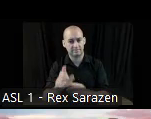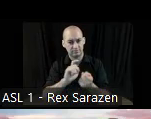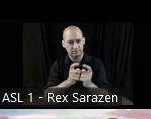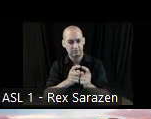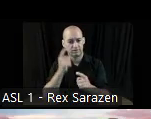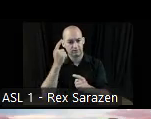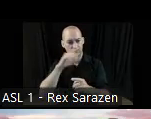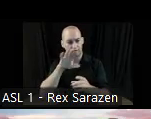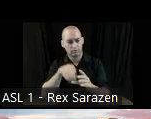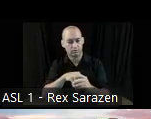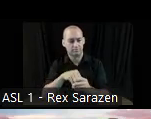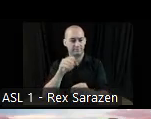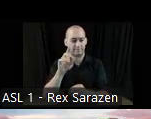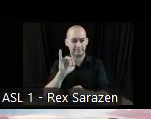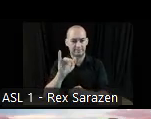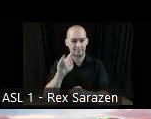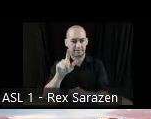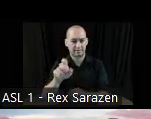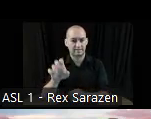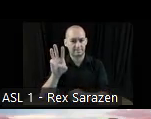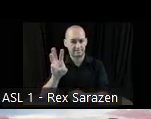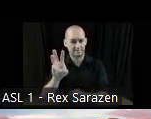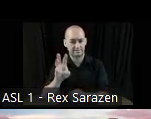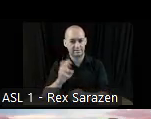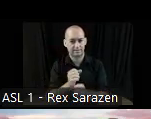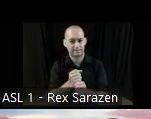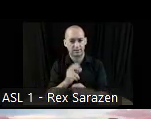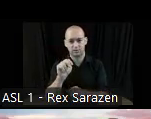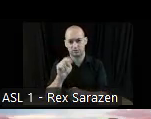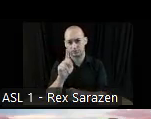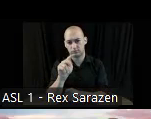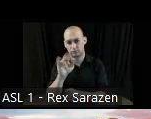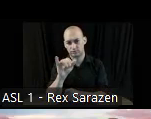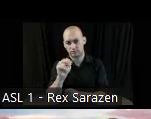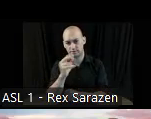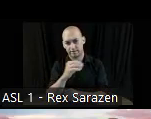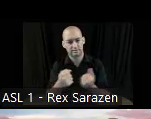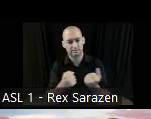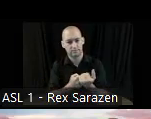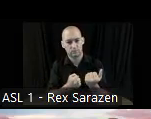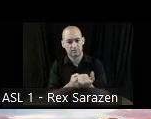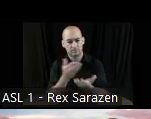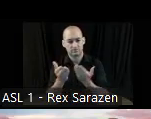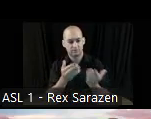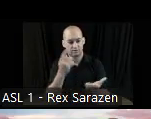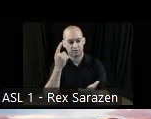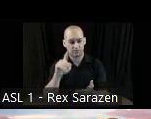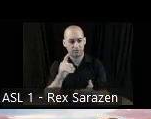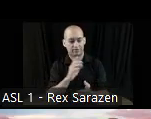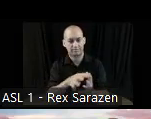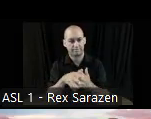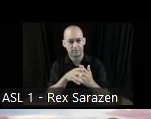VI, which created nutrition and supportive services for American Indians, Alaska Natives, and